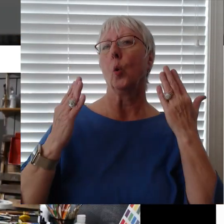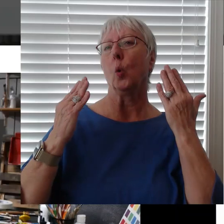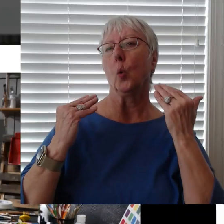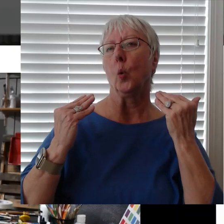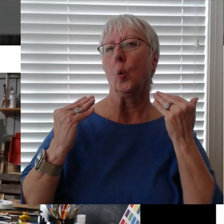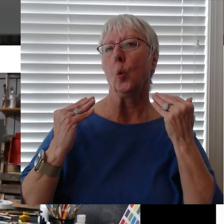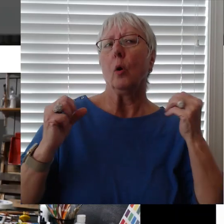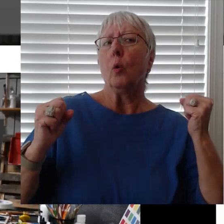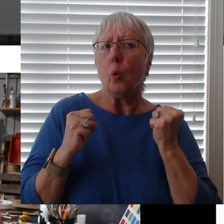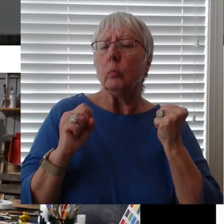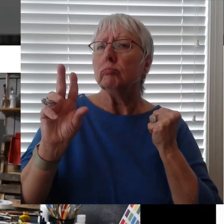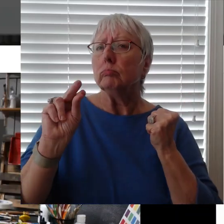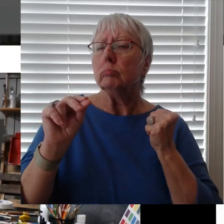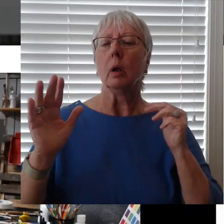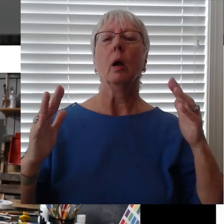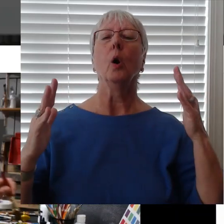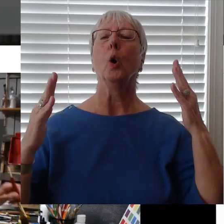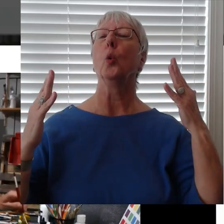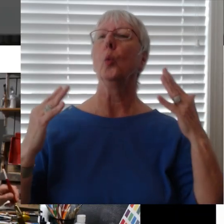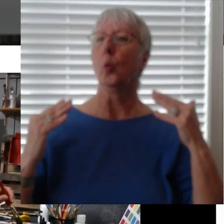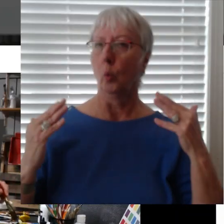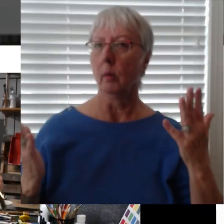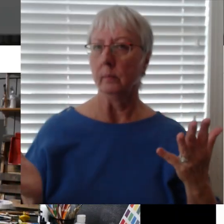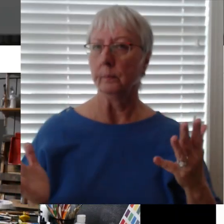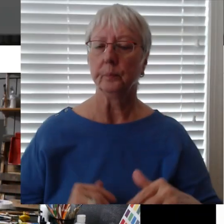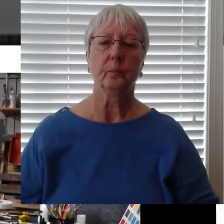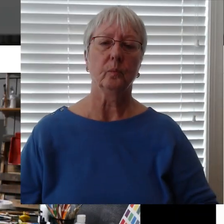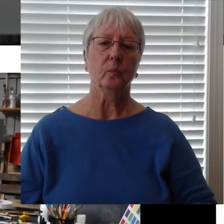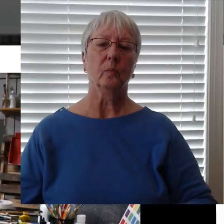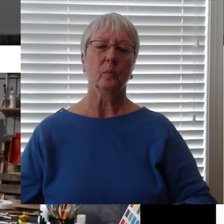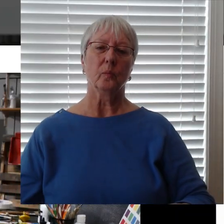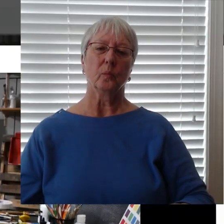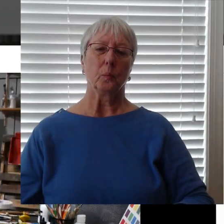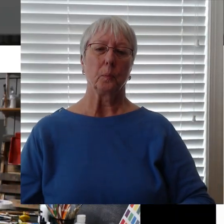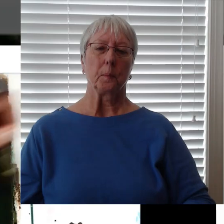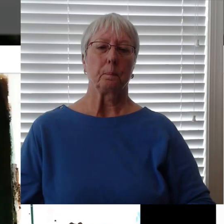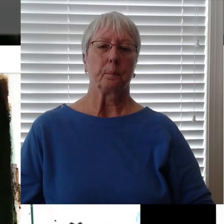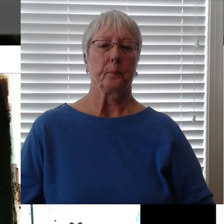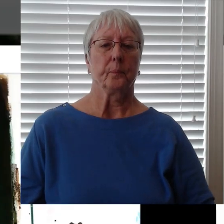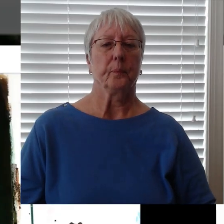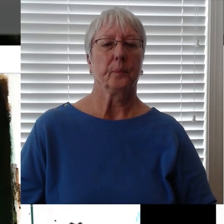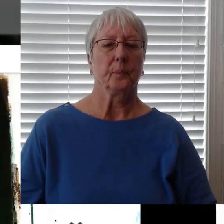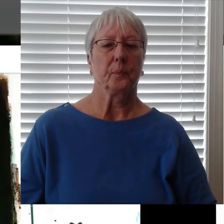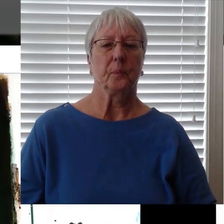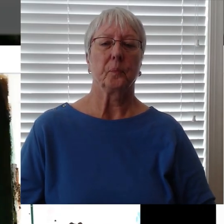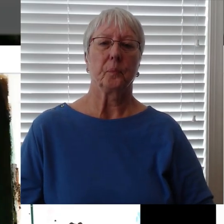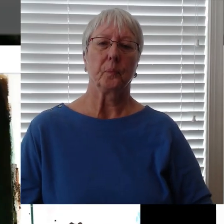Mole's state of mind, expressed in the text, suggested to me a painting drained of warmth and vibrant color.